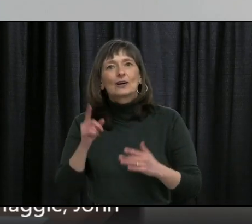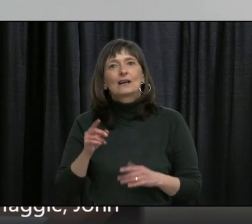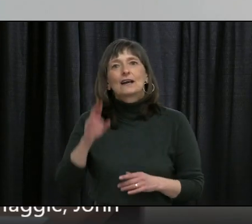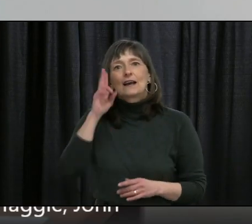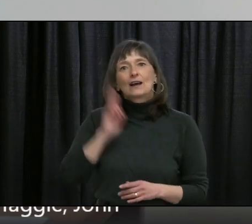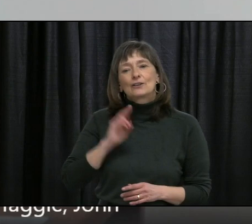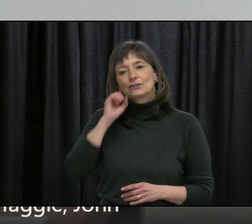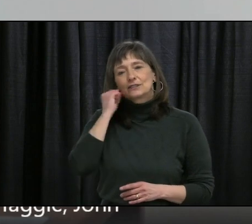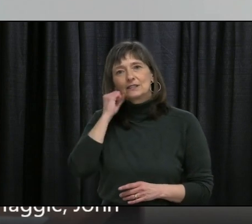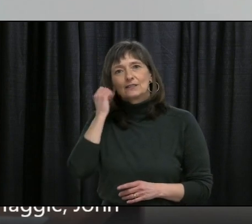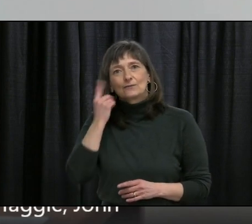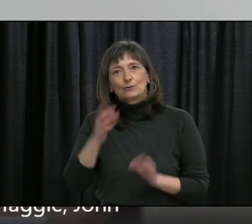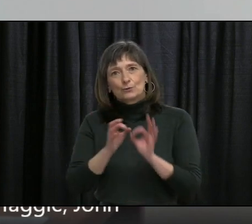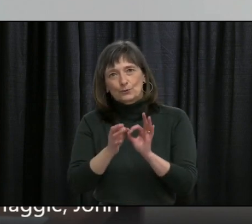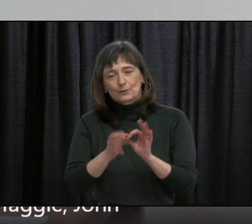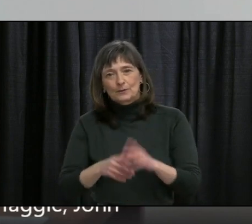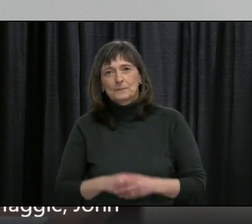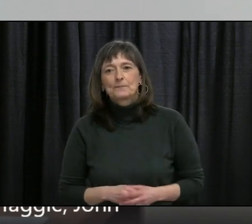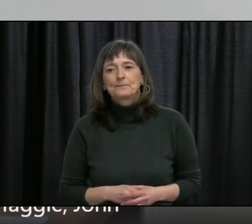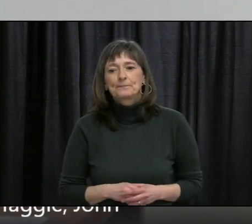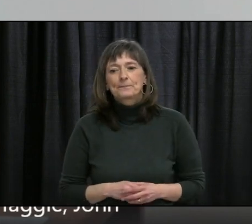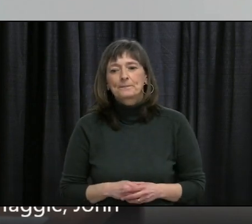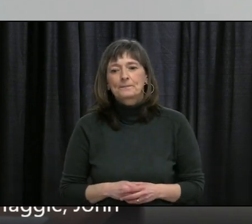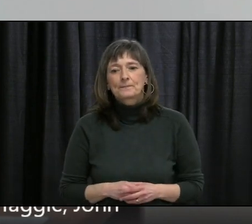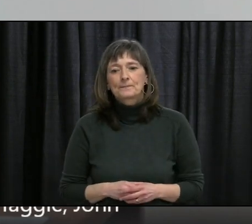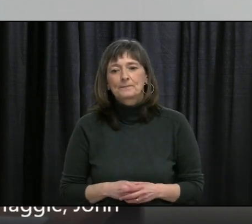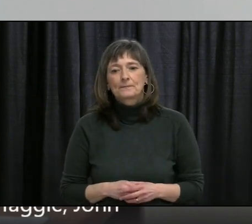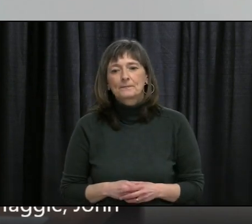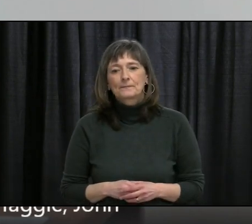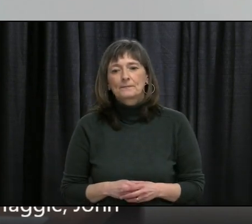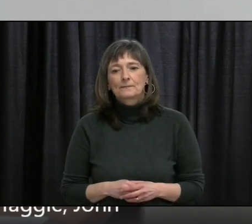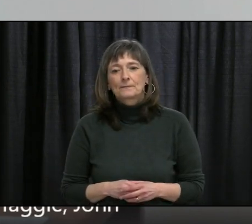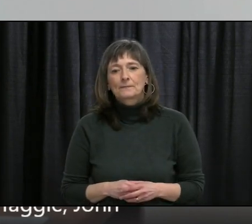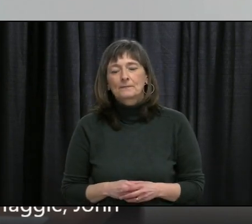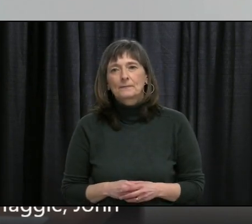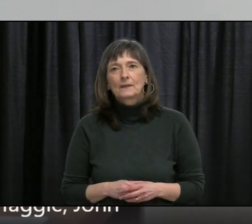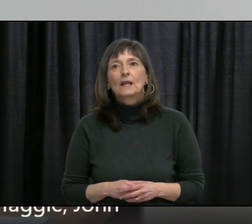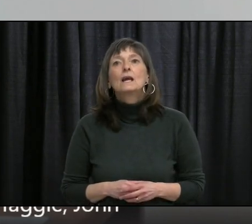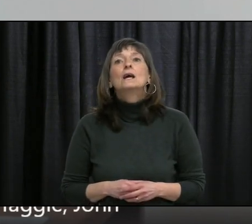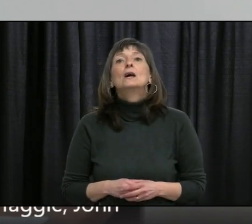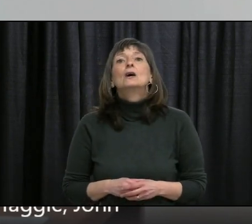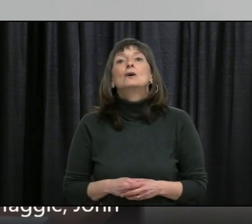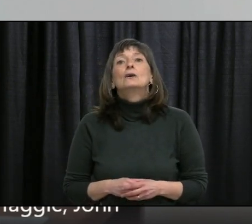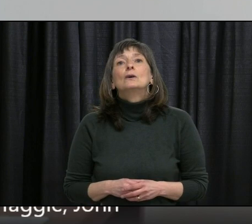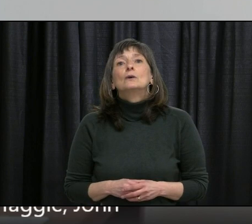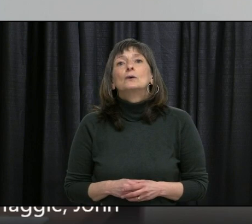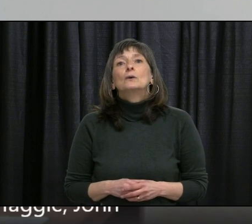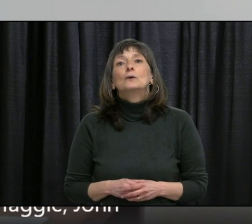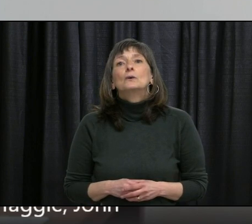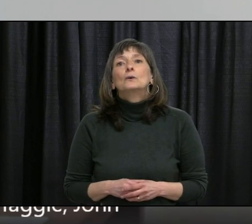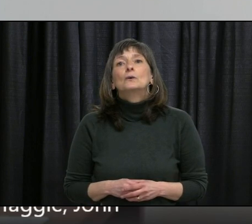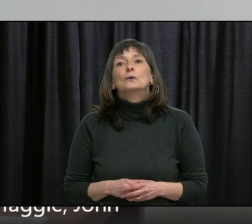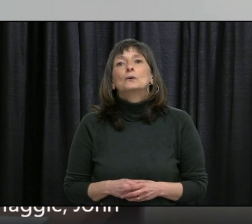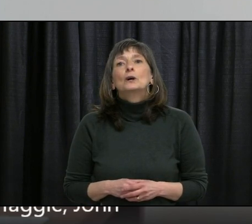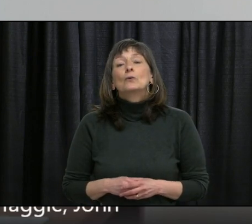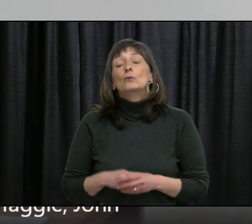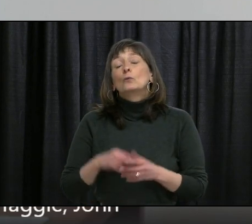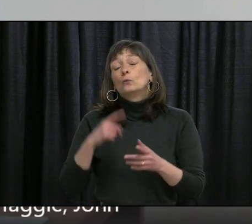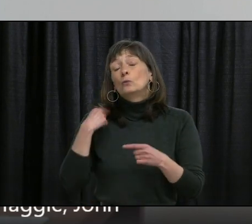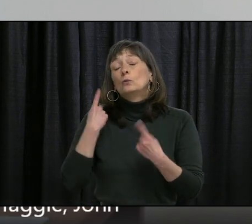Sheila. We have mentioned around stress and the difficulties that we encounter with dealing